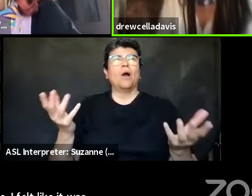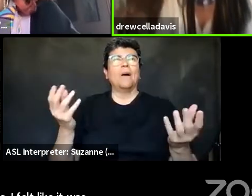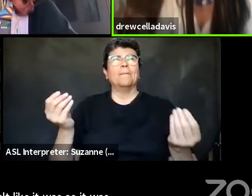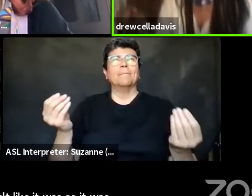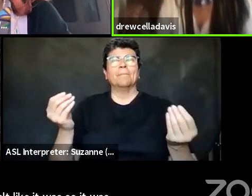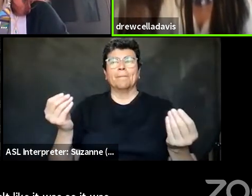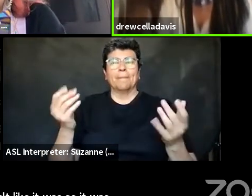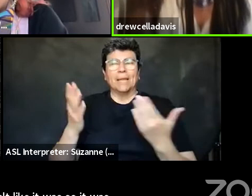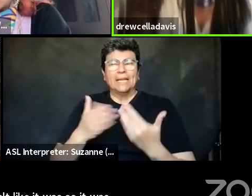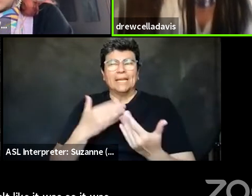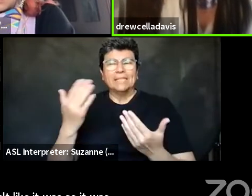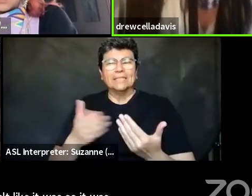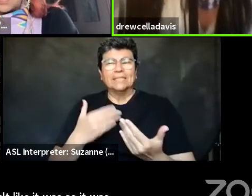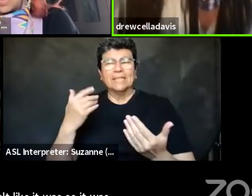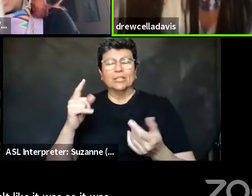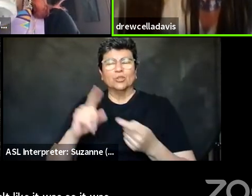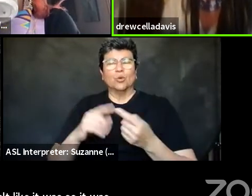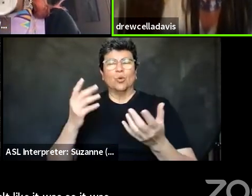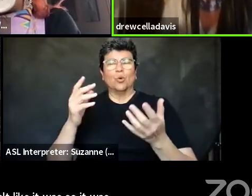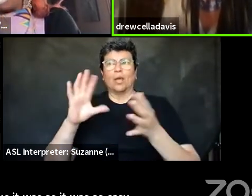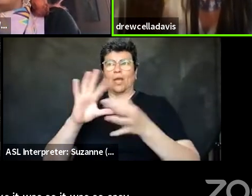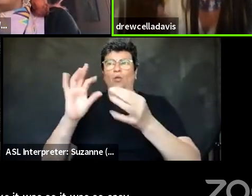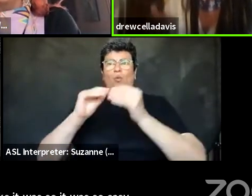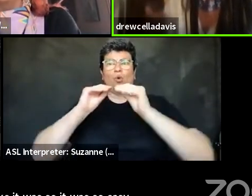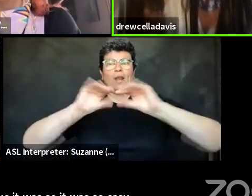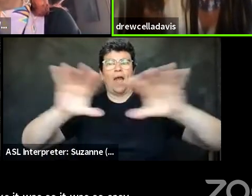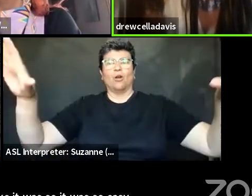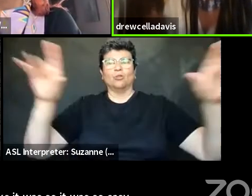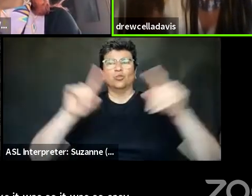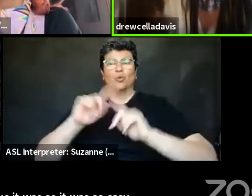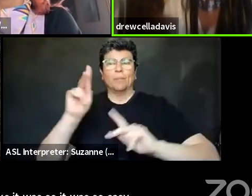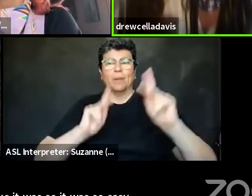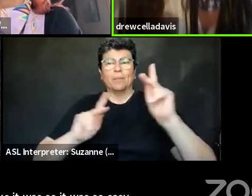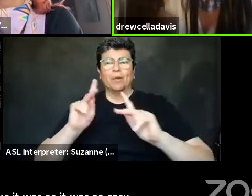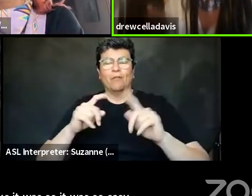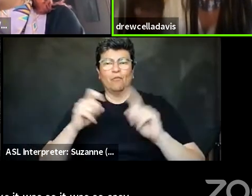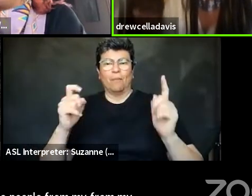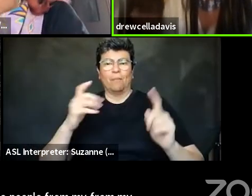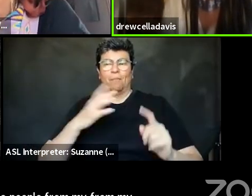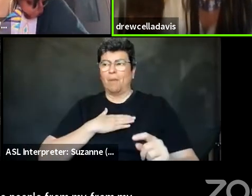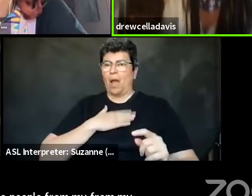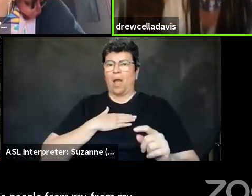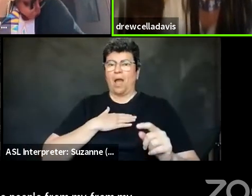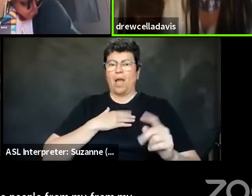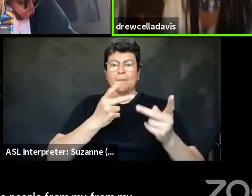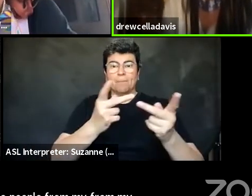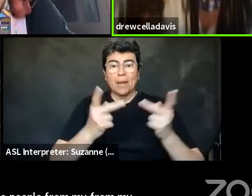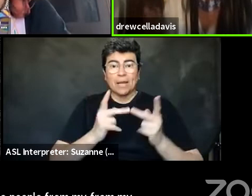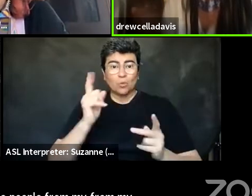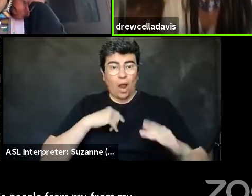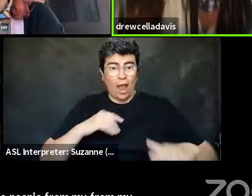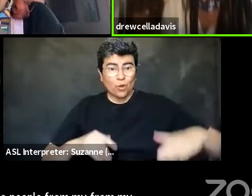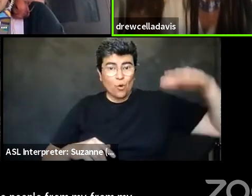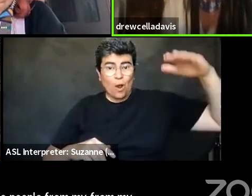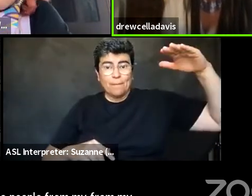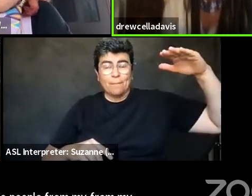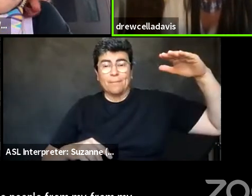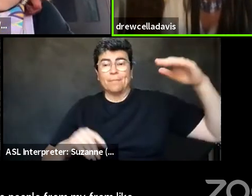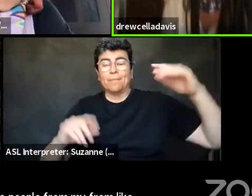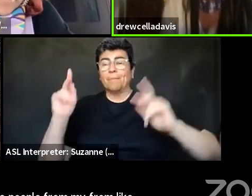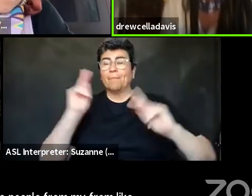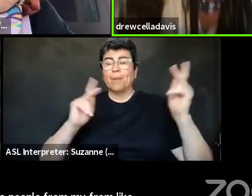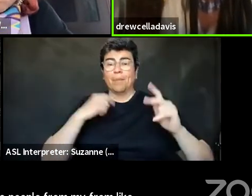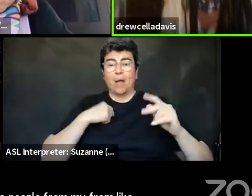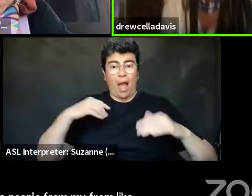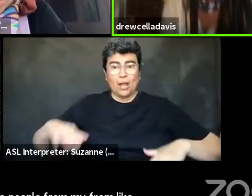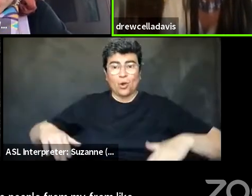I felt like it was so easy to just get the word out to people from my from like places where I grew up, like people I grew